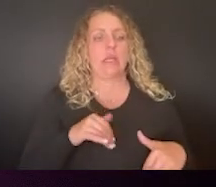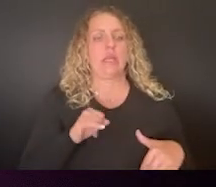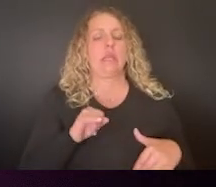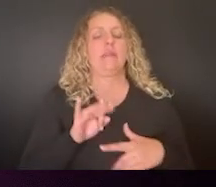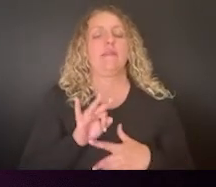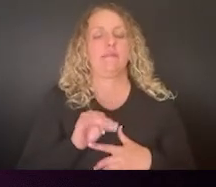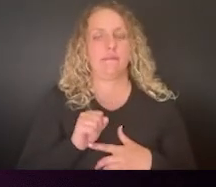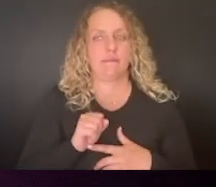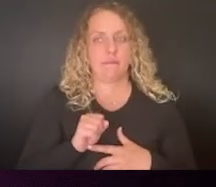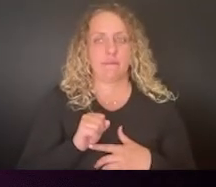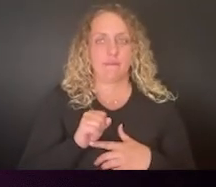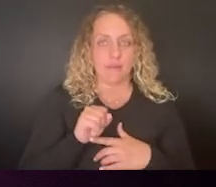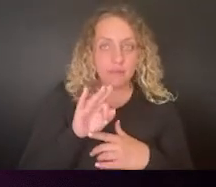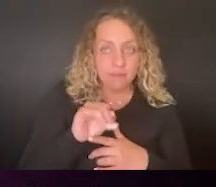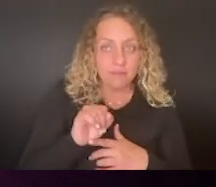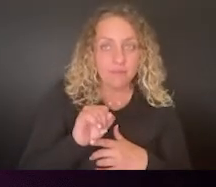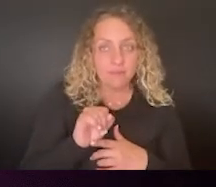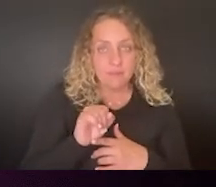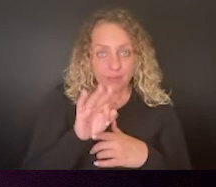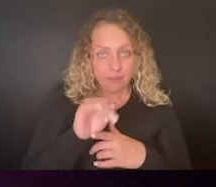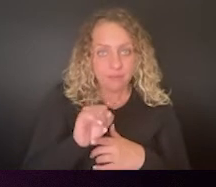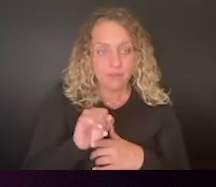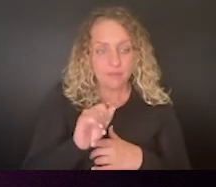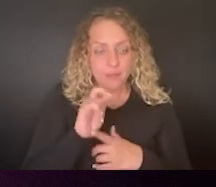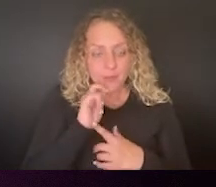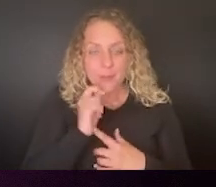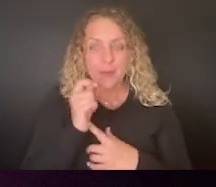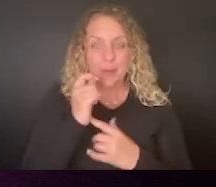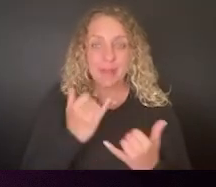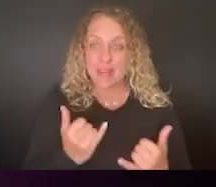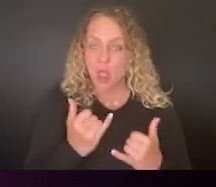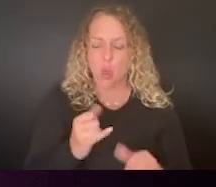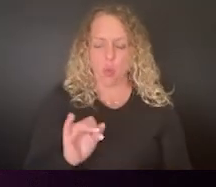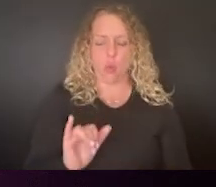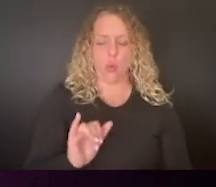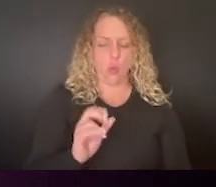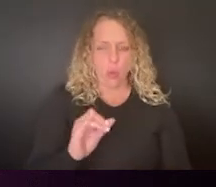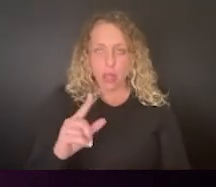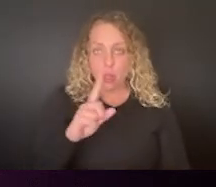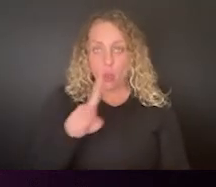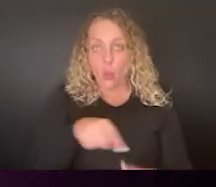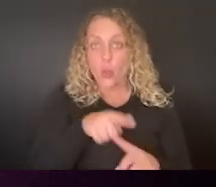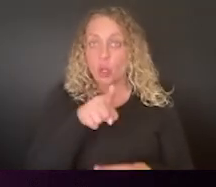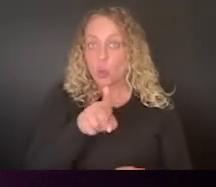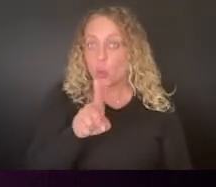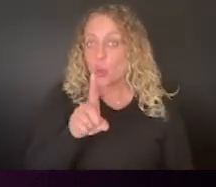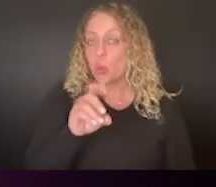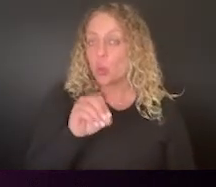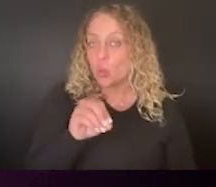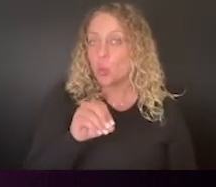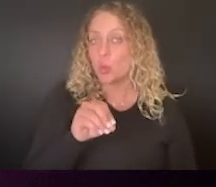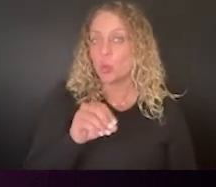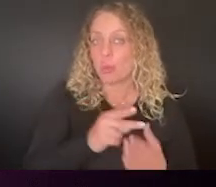So I learned a lot about LaunchDarkly when I worked there, because before this I'm like, if,